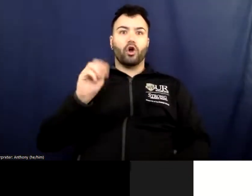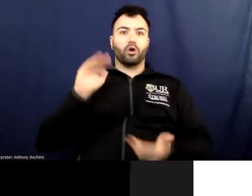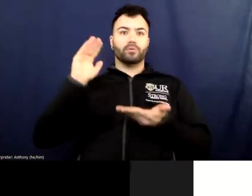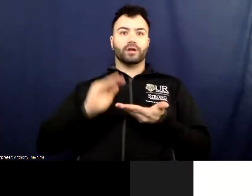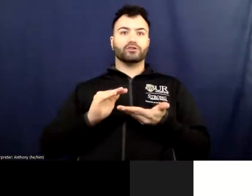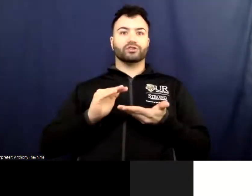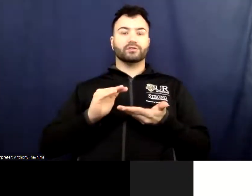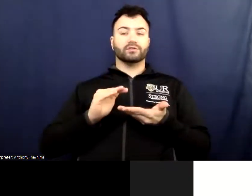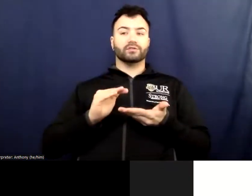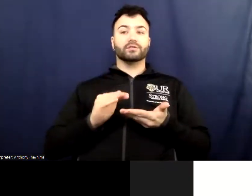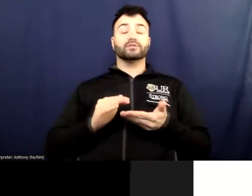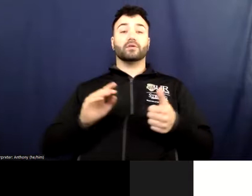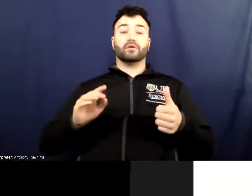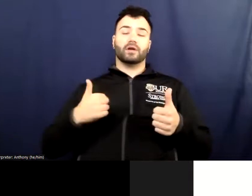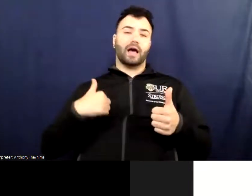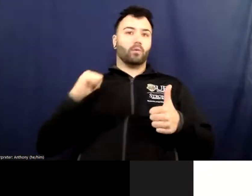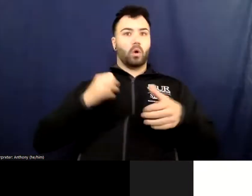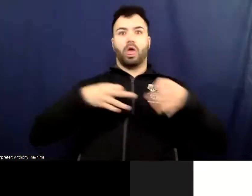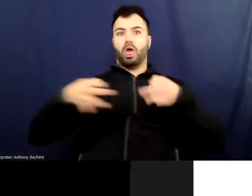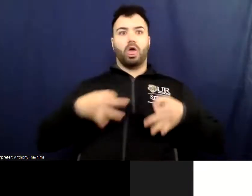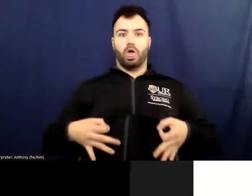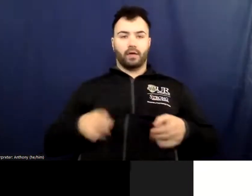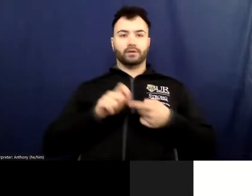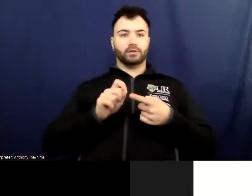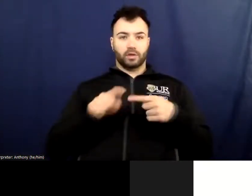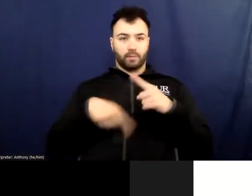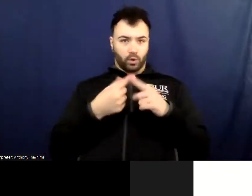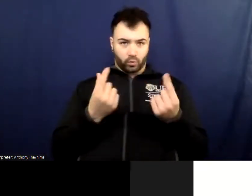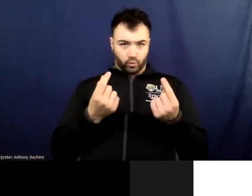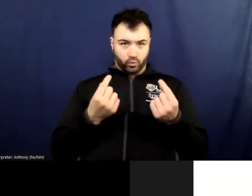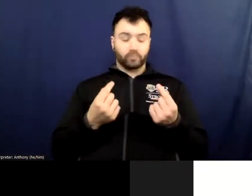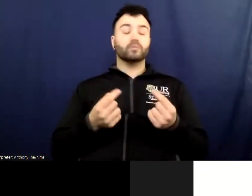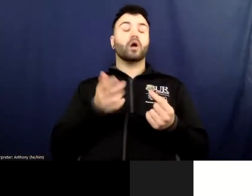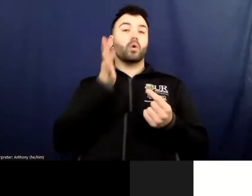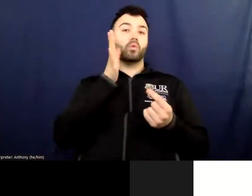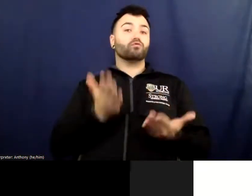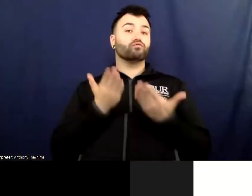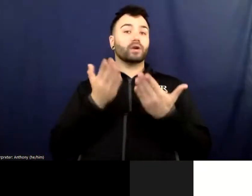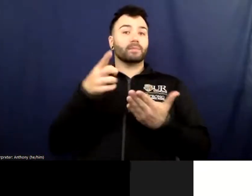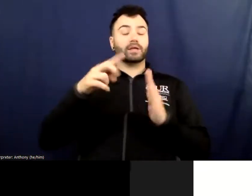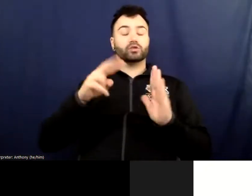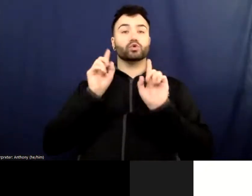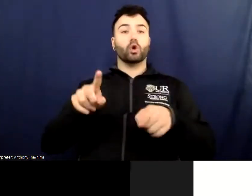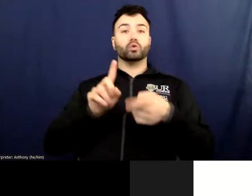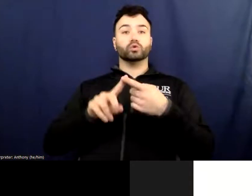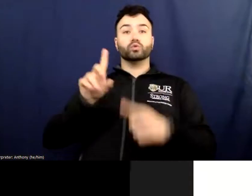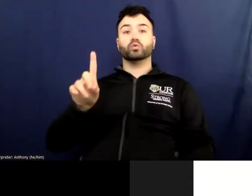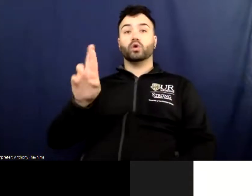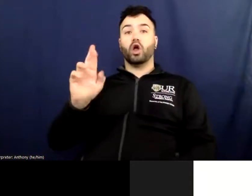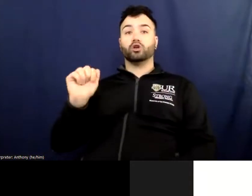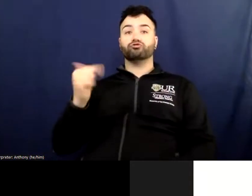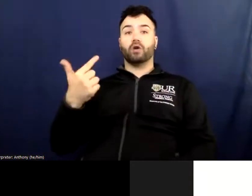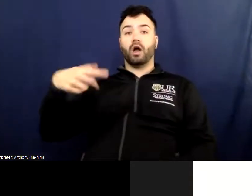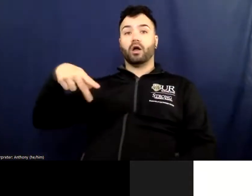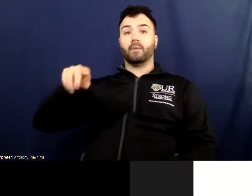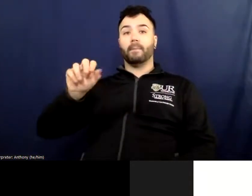would suggest, rather than going into great detail here, is to go to the website of the Drug Policy Alliance.